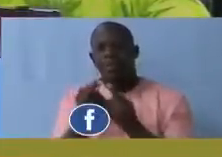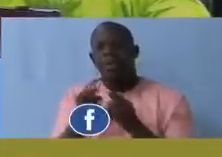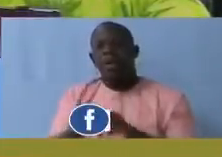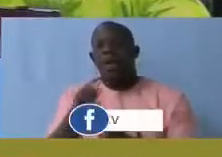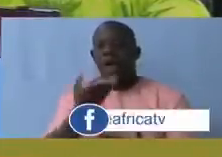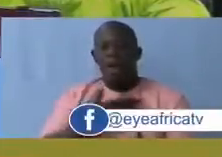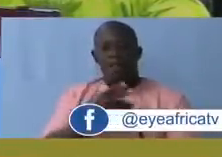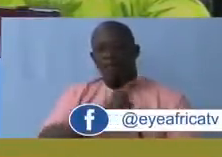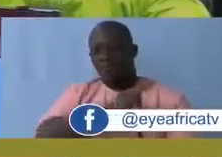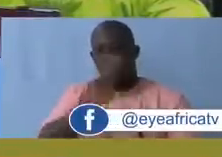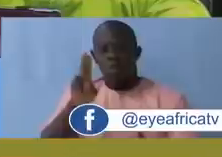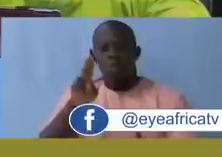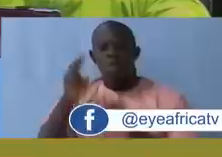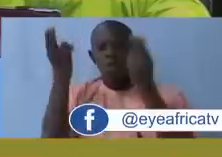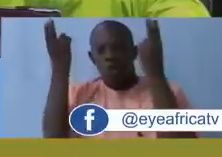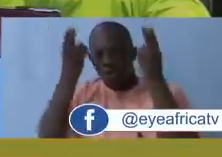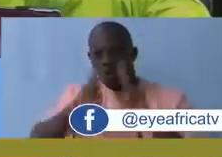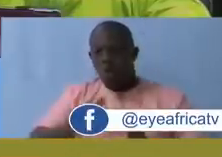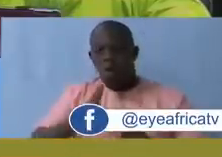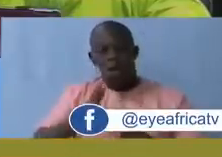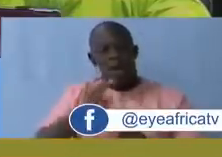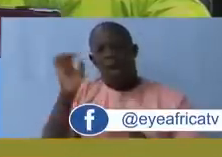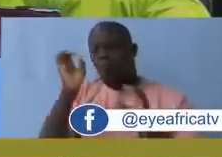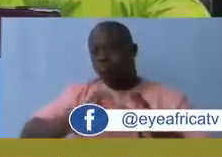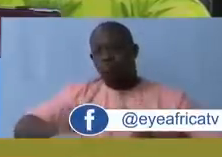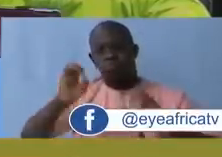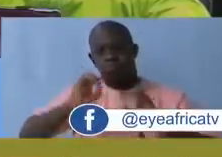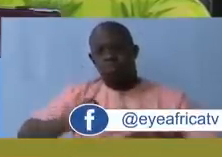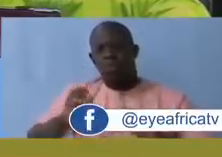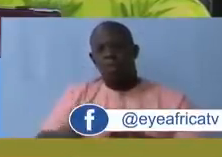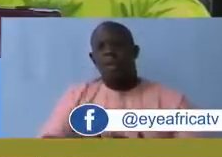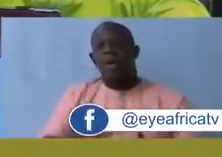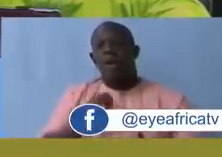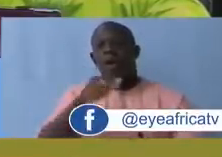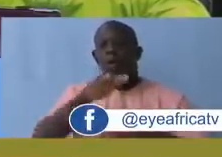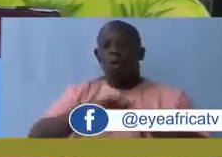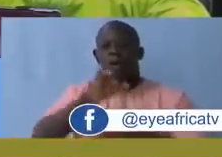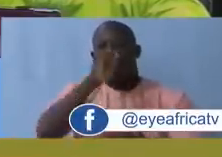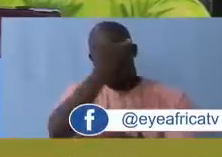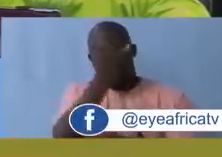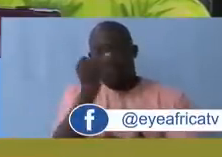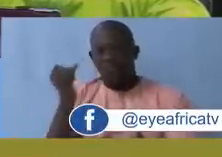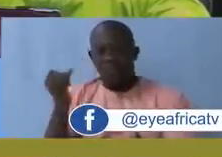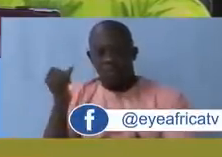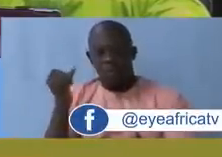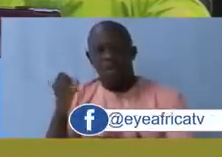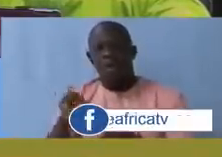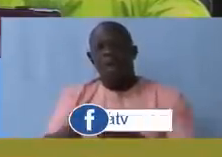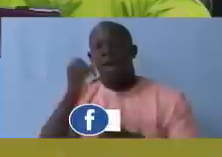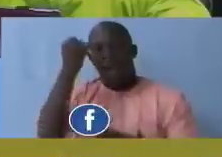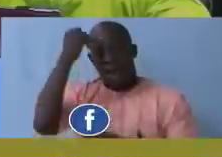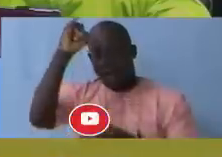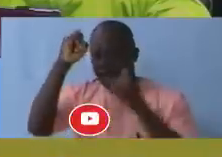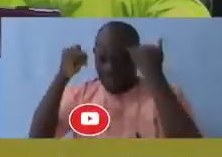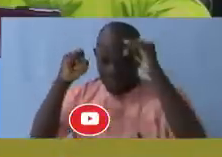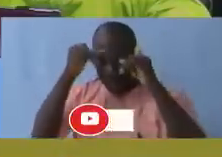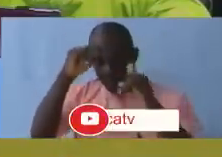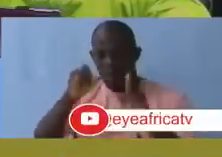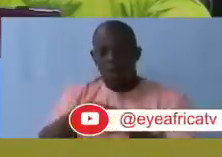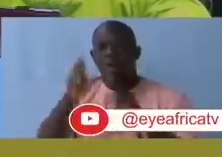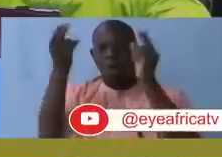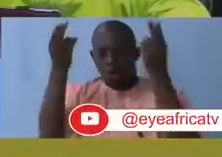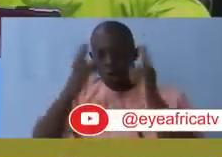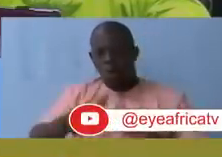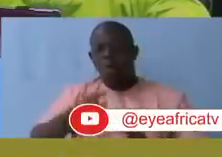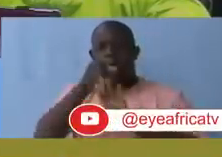There was no law and order. It's an individual's idea, and